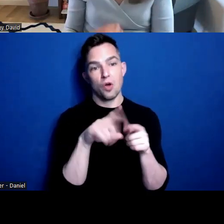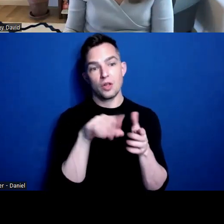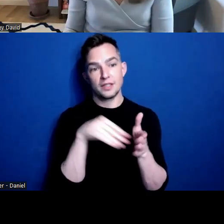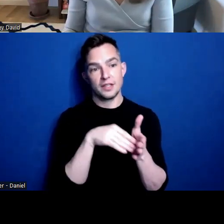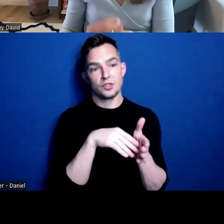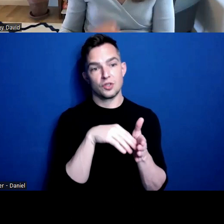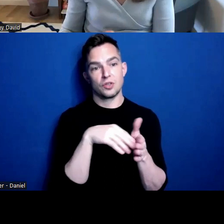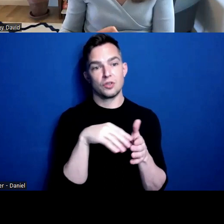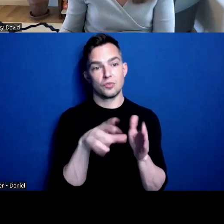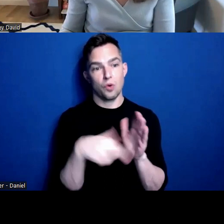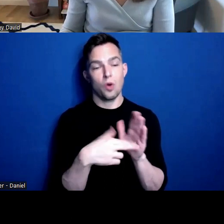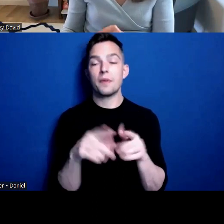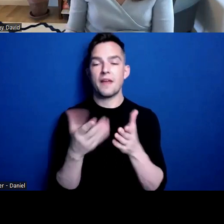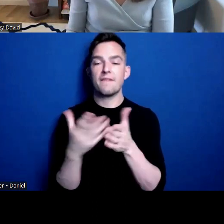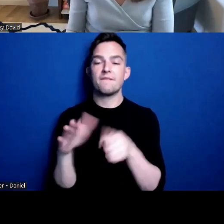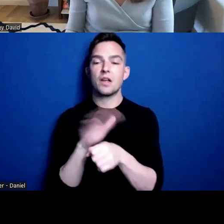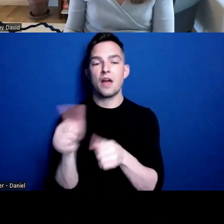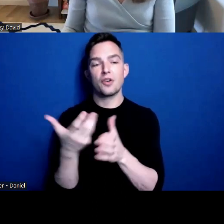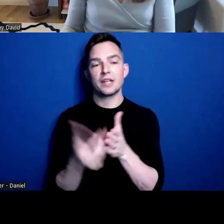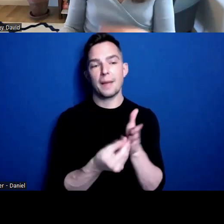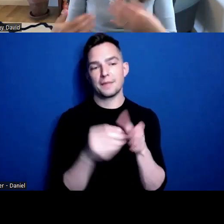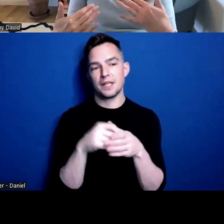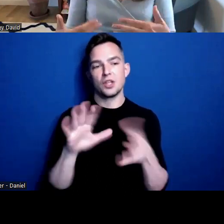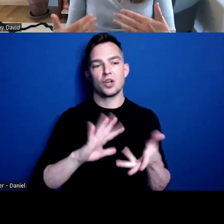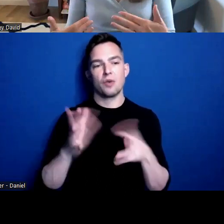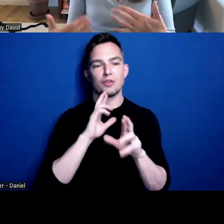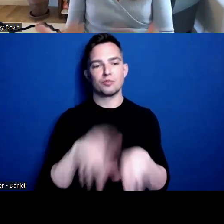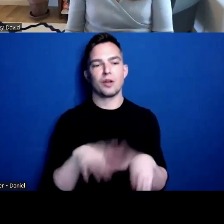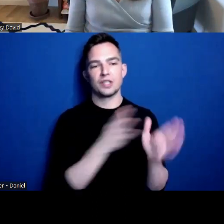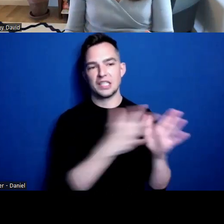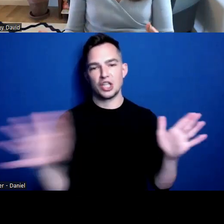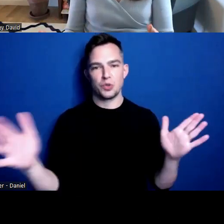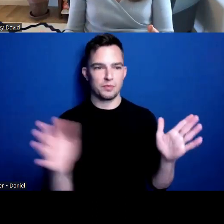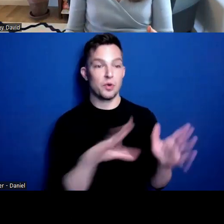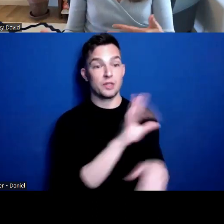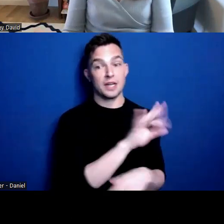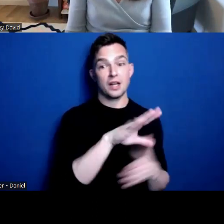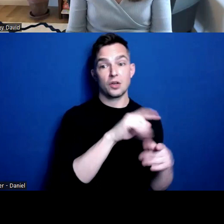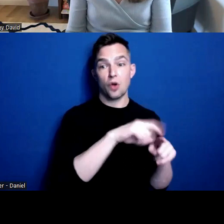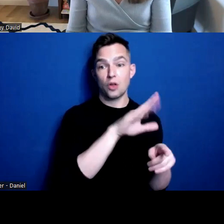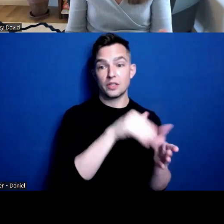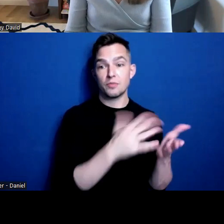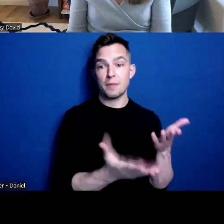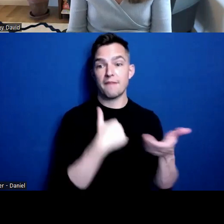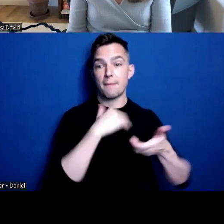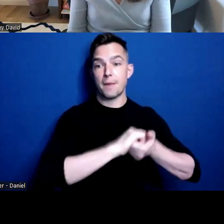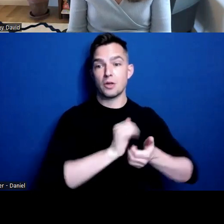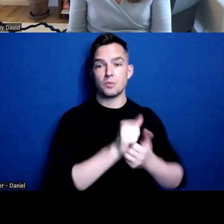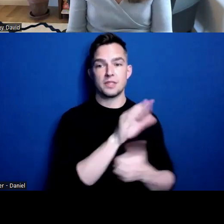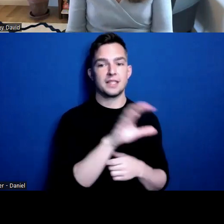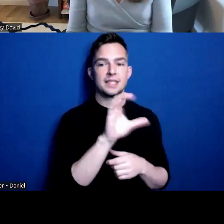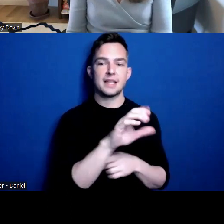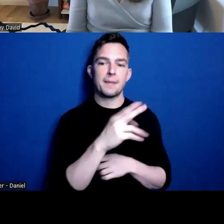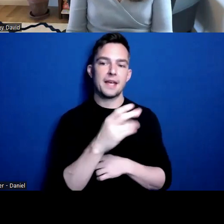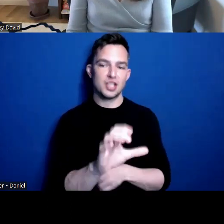fill other gaps in the crisis response continuum. So the 988 call center might have a partnership with the